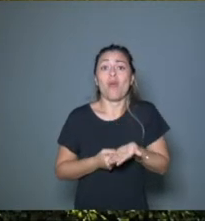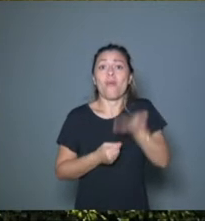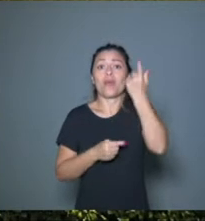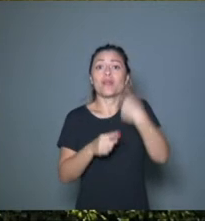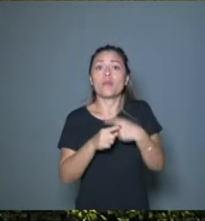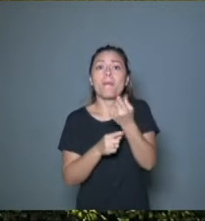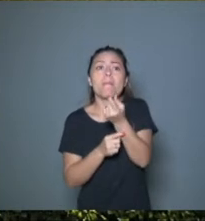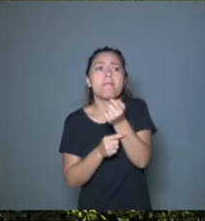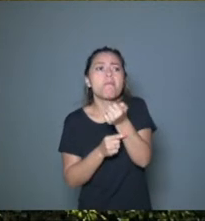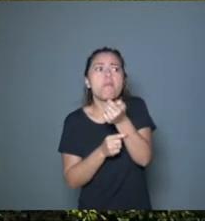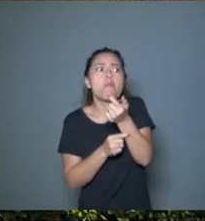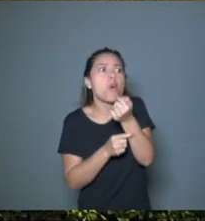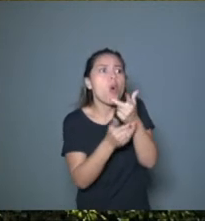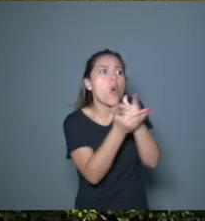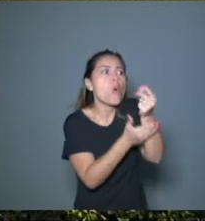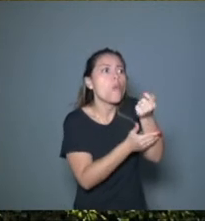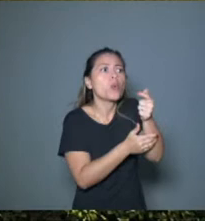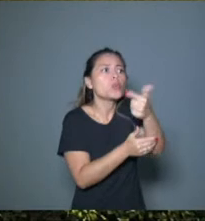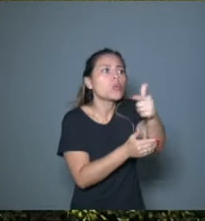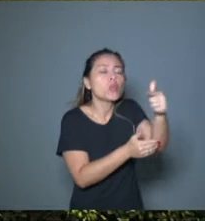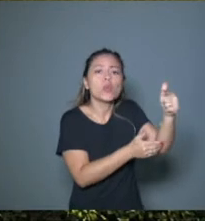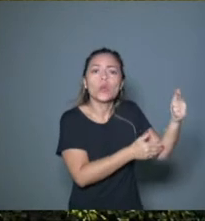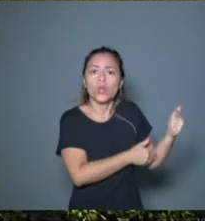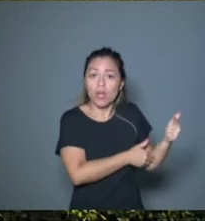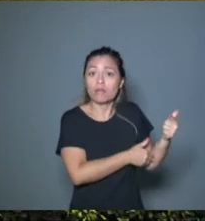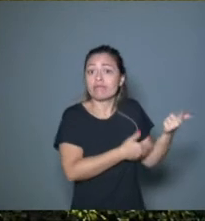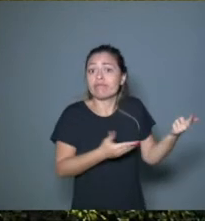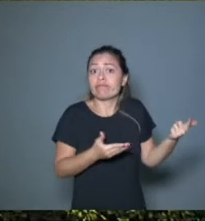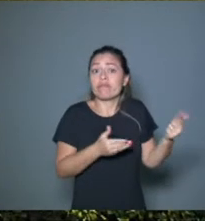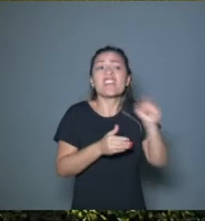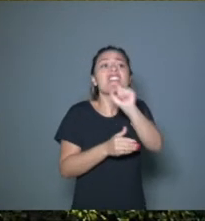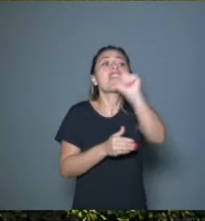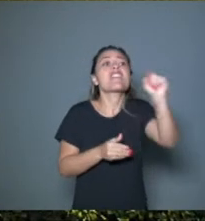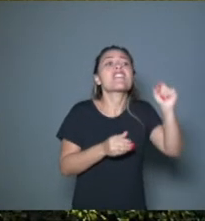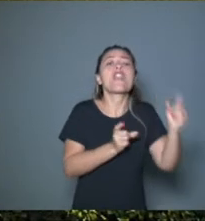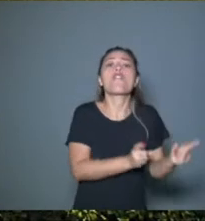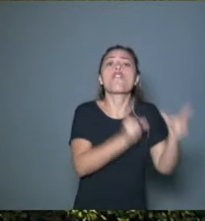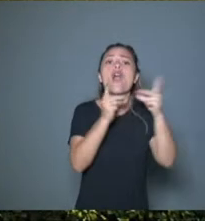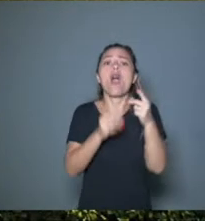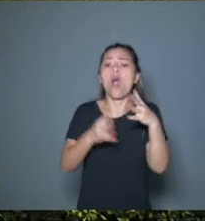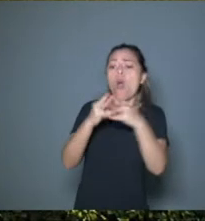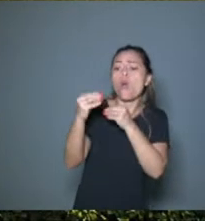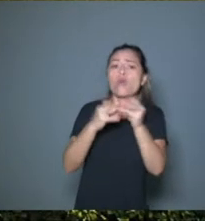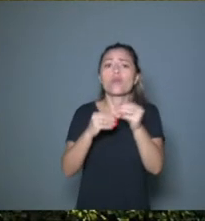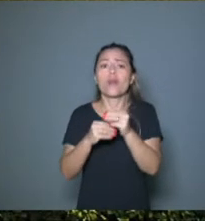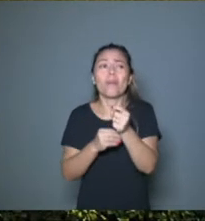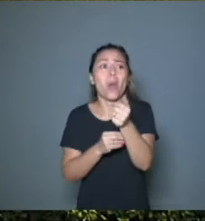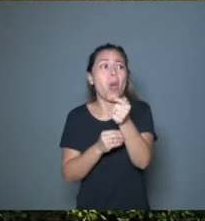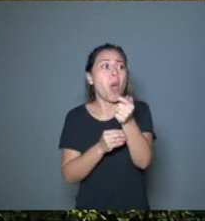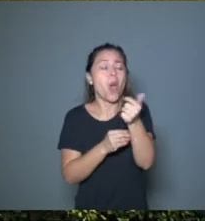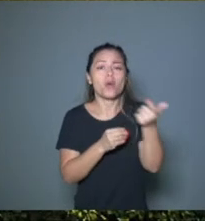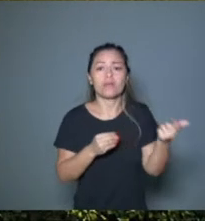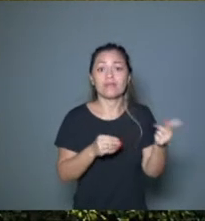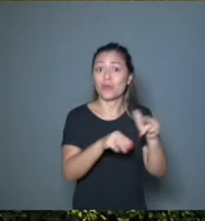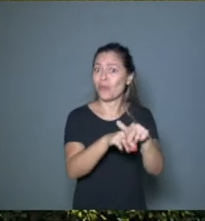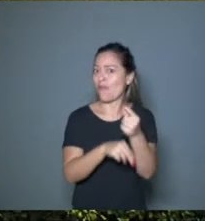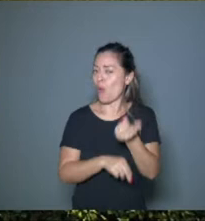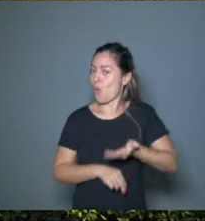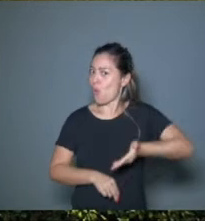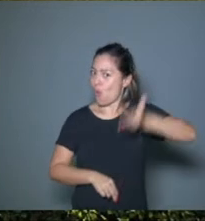corn. And this also puts a pressure on cotton prices. And this is why, for a second year in a row, if you look at